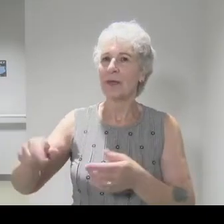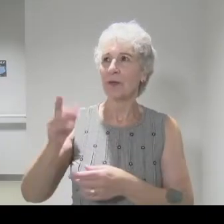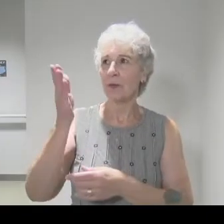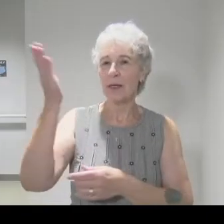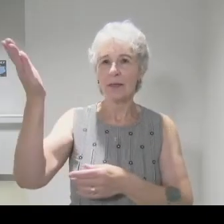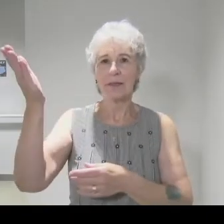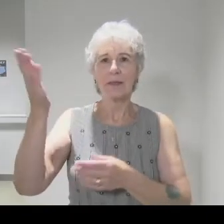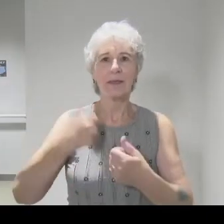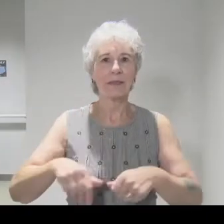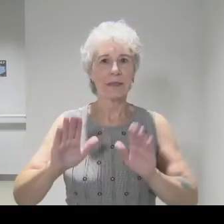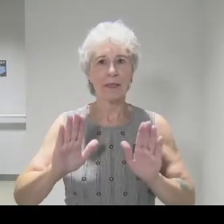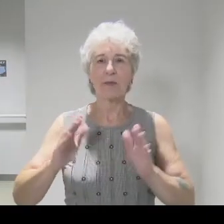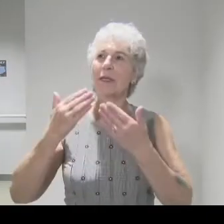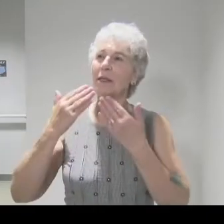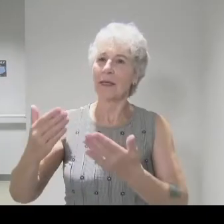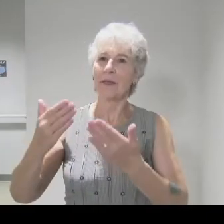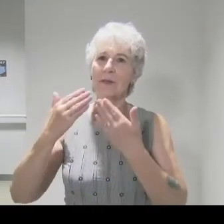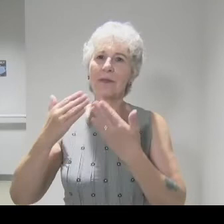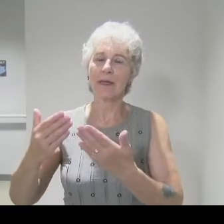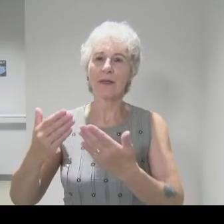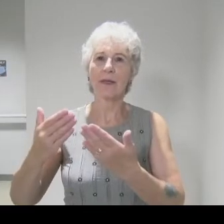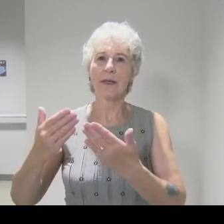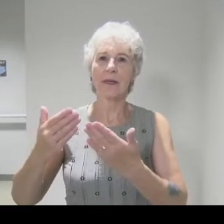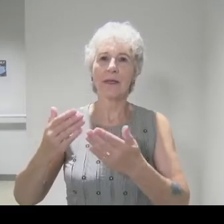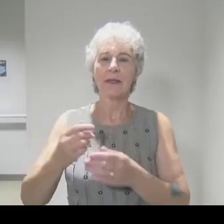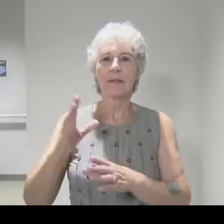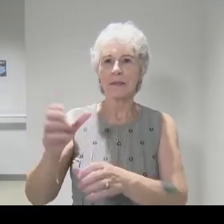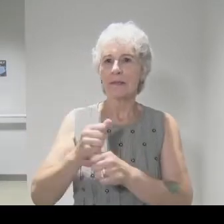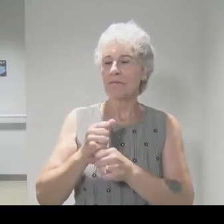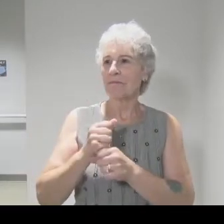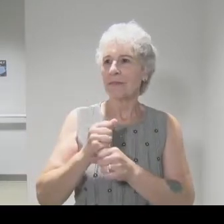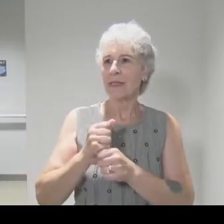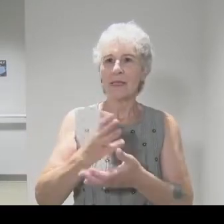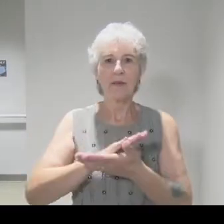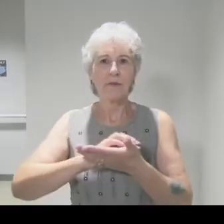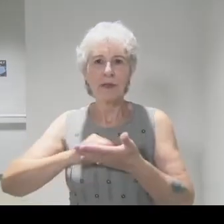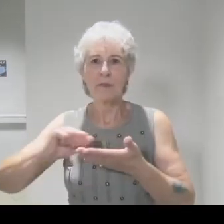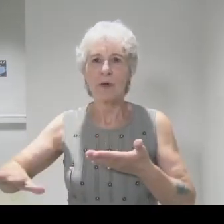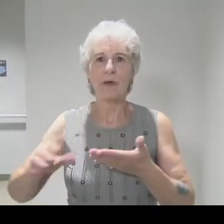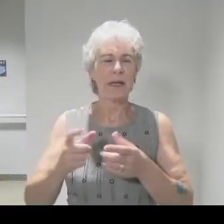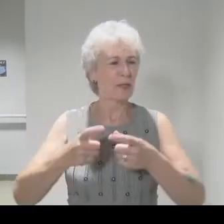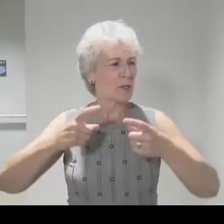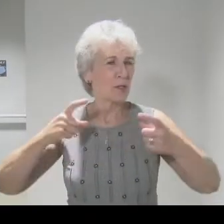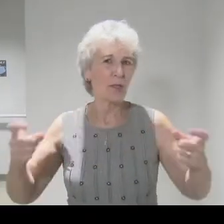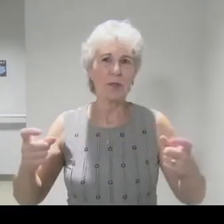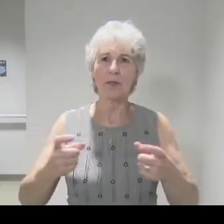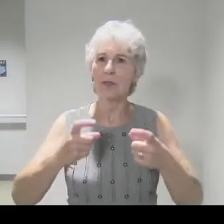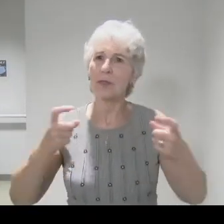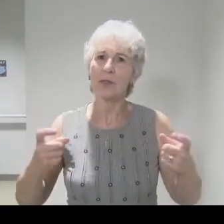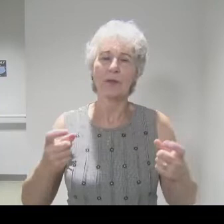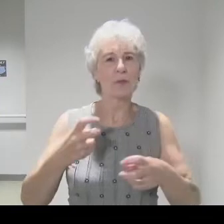Lord. Thank you for taking care of that big picture problem that we have. Thank you for sacrificing your son, and thank